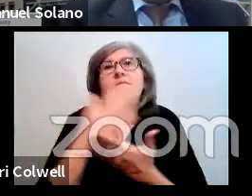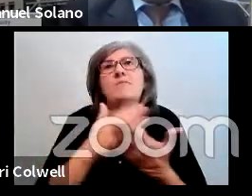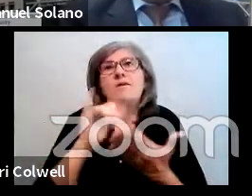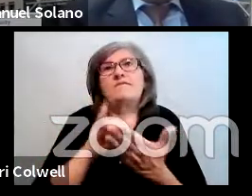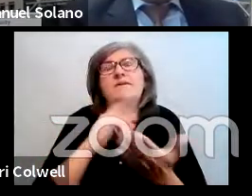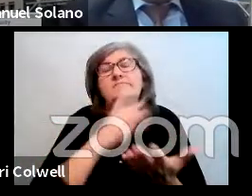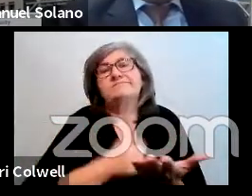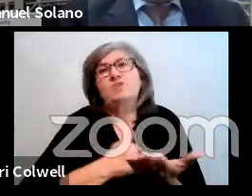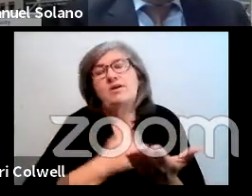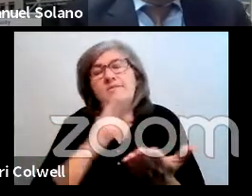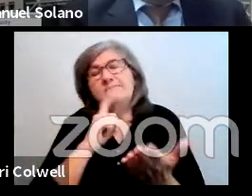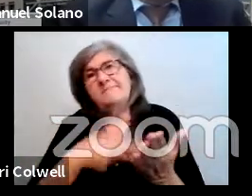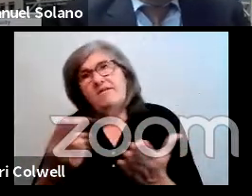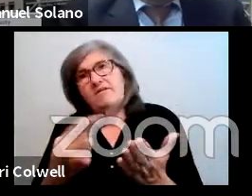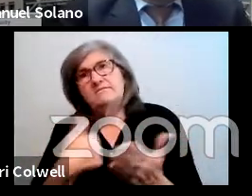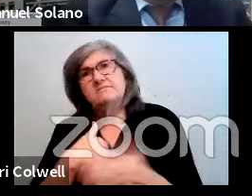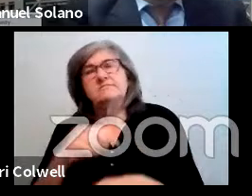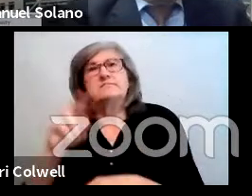Sorry. Yeah, no,